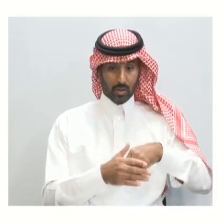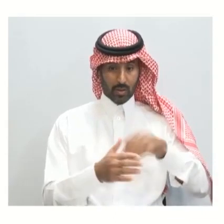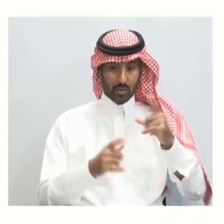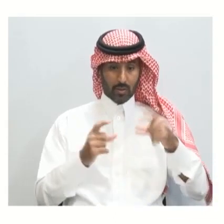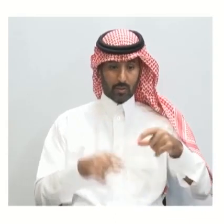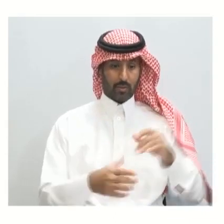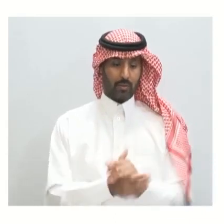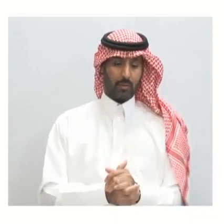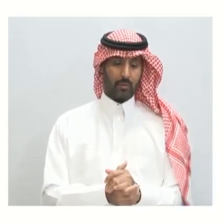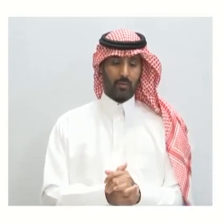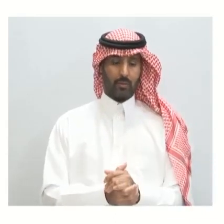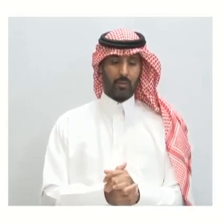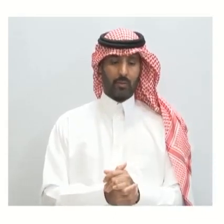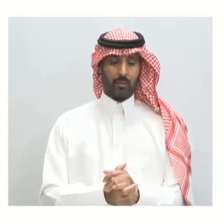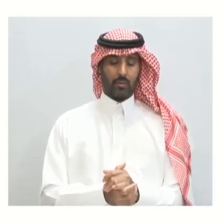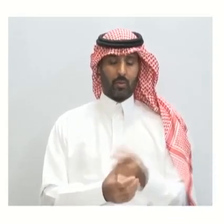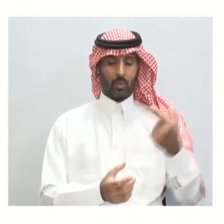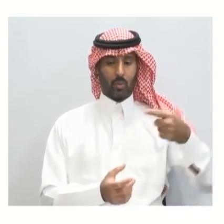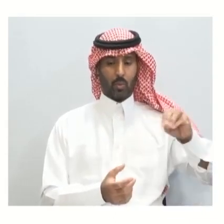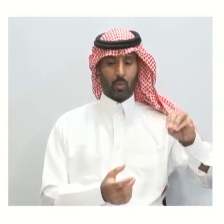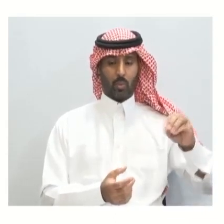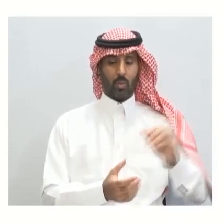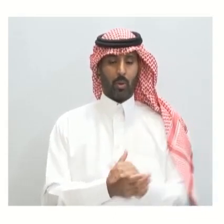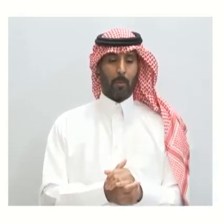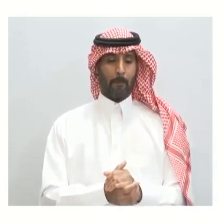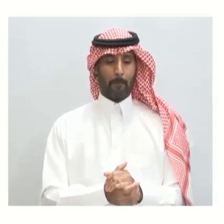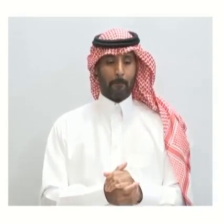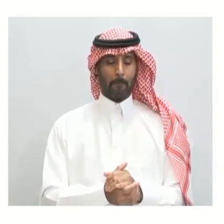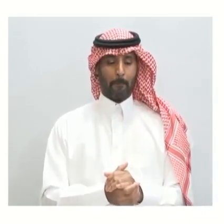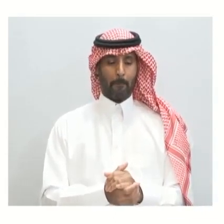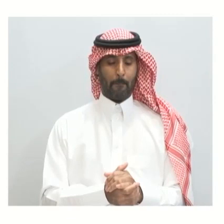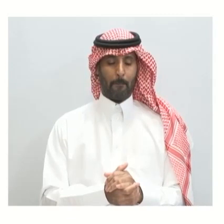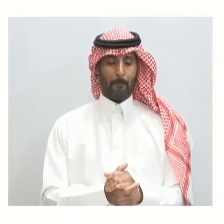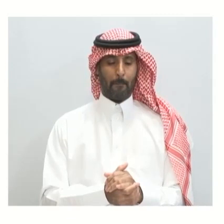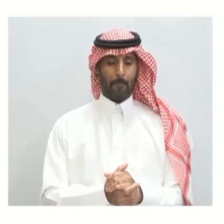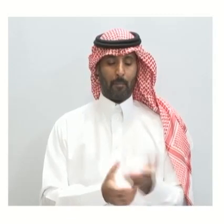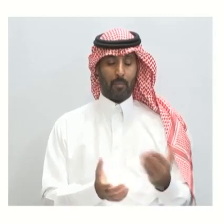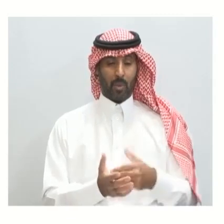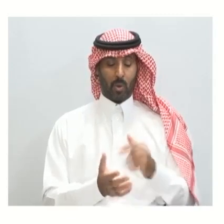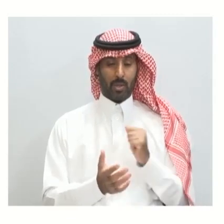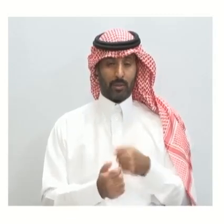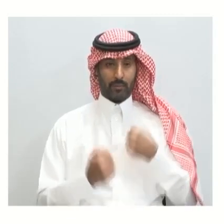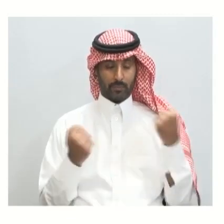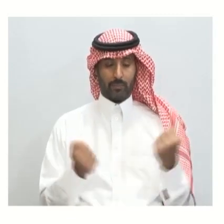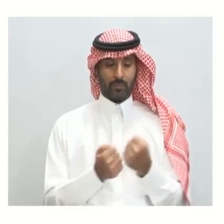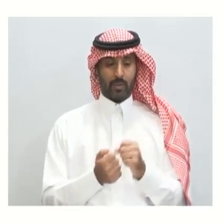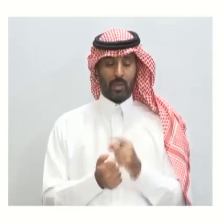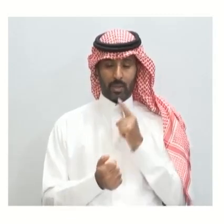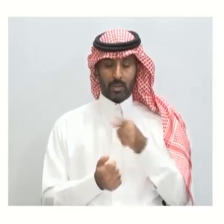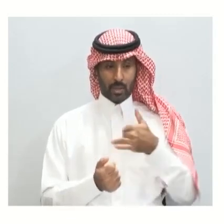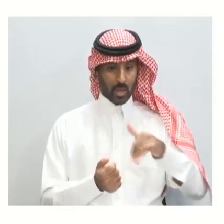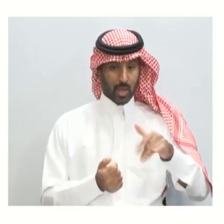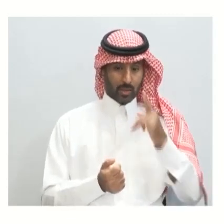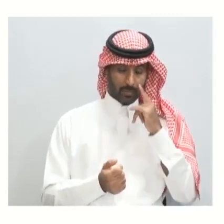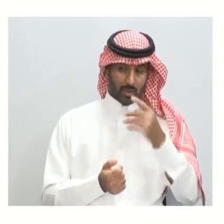did. We have here, they did go to the game last night. And our last exercise, did Asma get